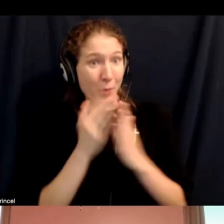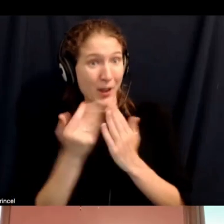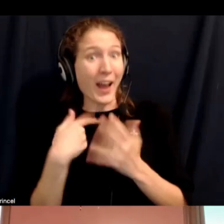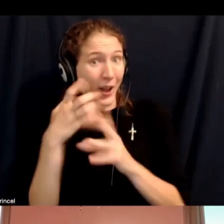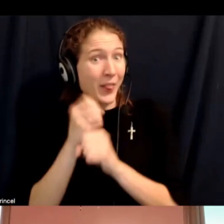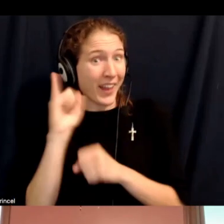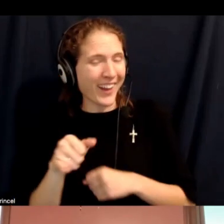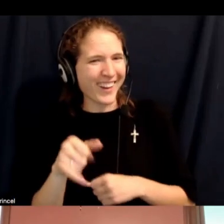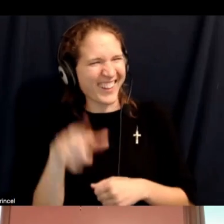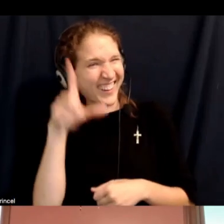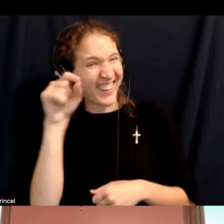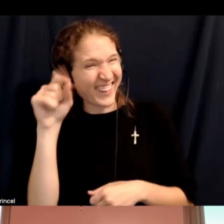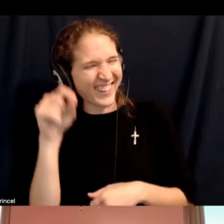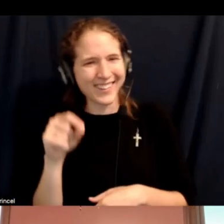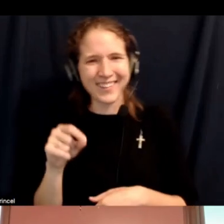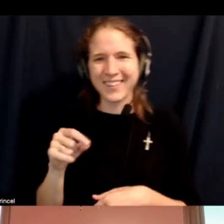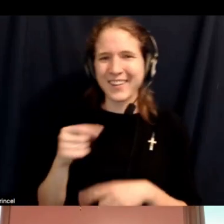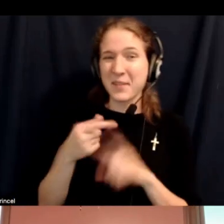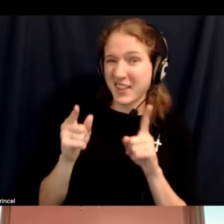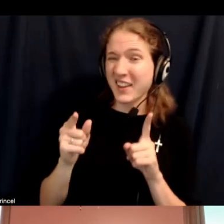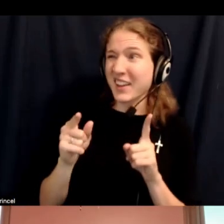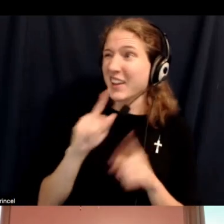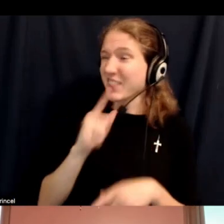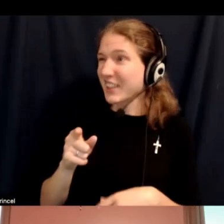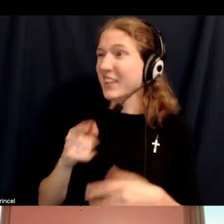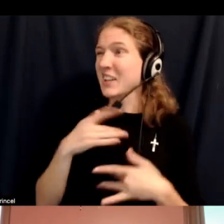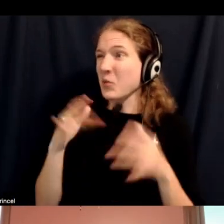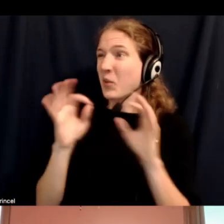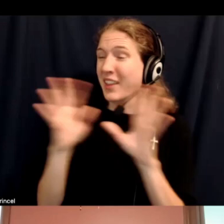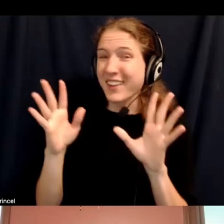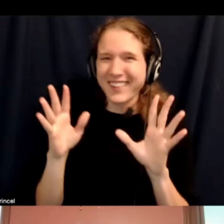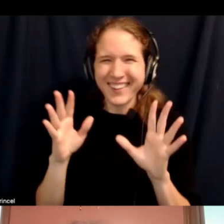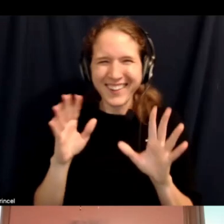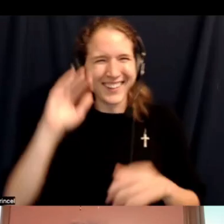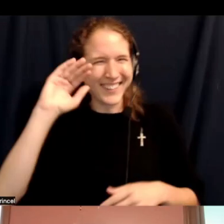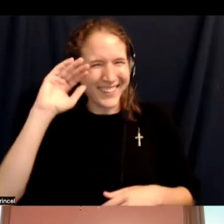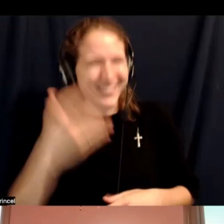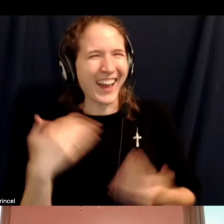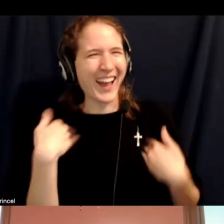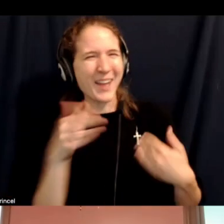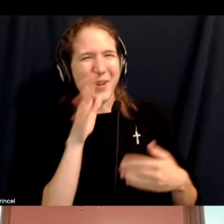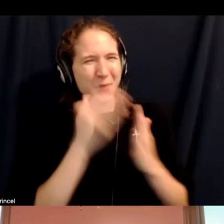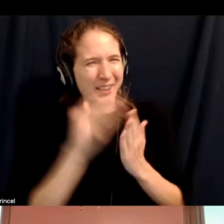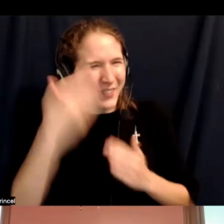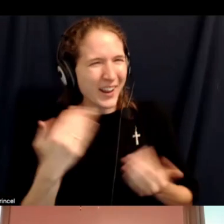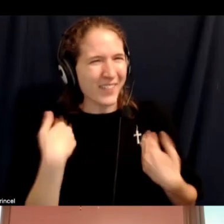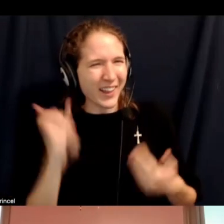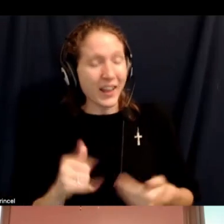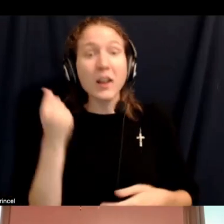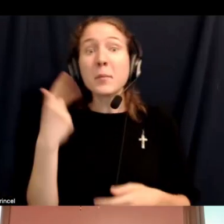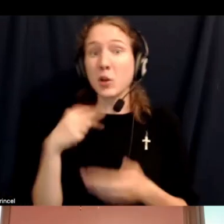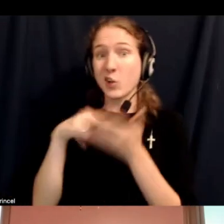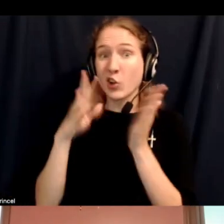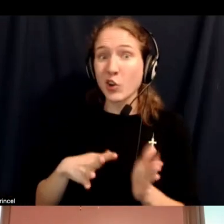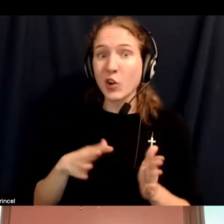Yeah, but didn't you find that it was like no use whatsoever half the time? There wasn't a mommy book and I never got it. It wasn't a mommy. Oh, see, because I'm a reader, I read all